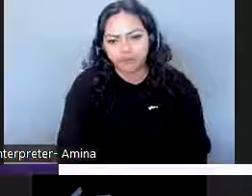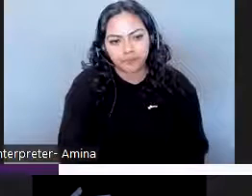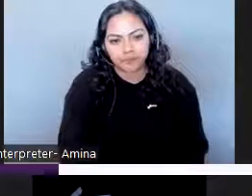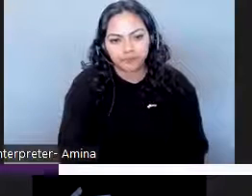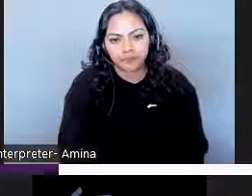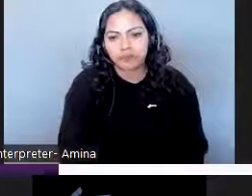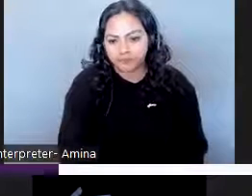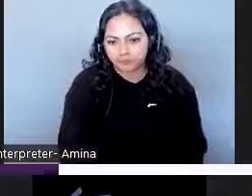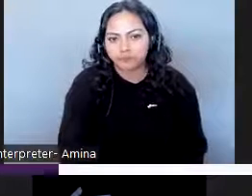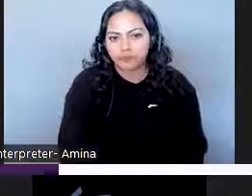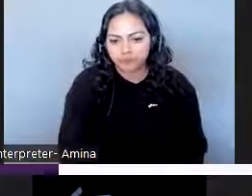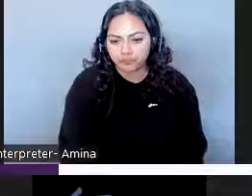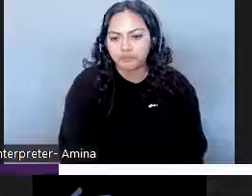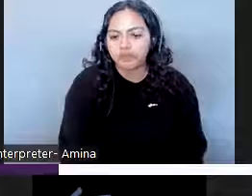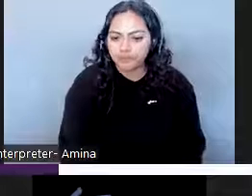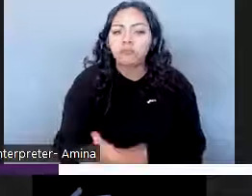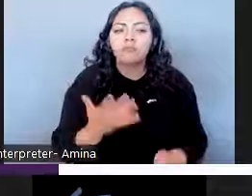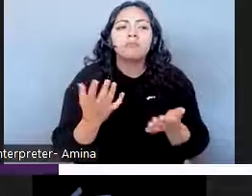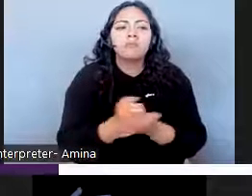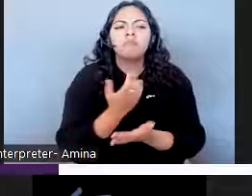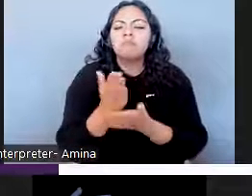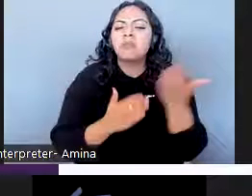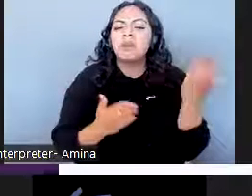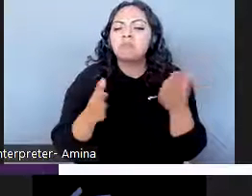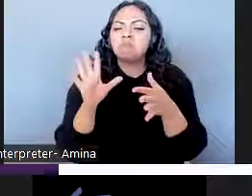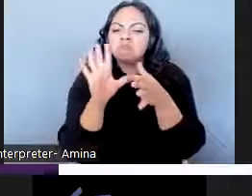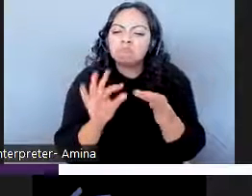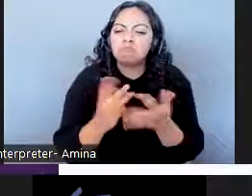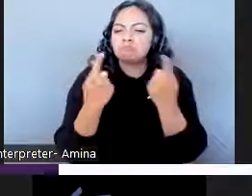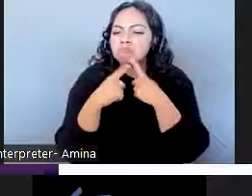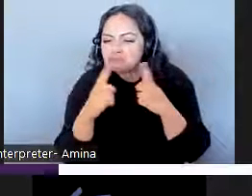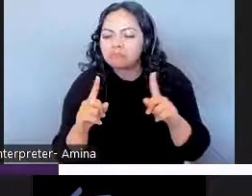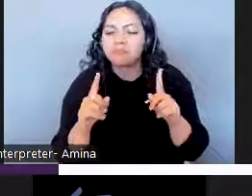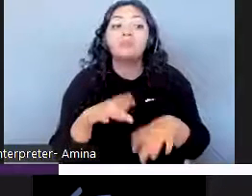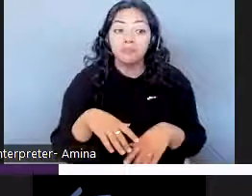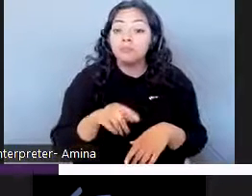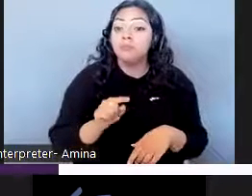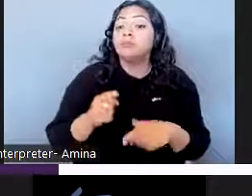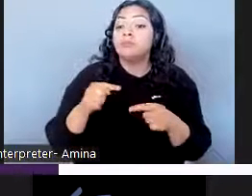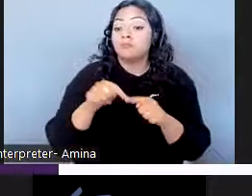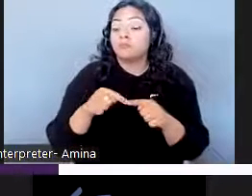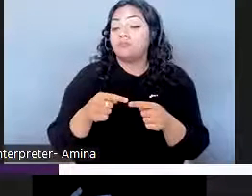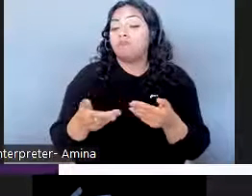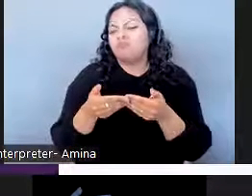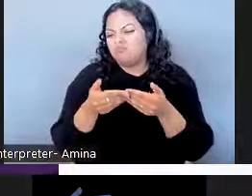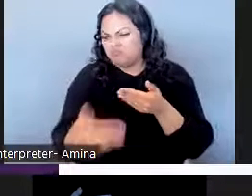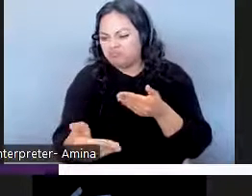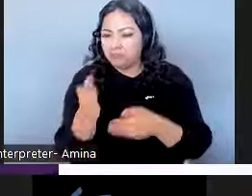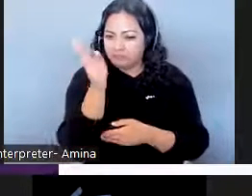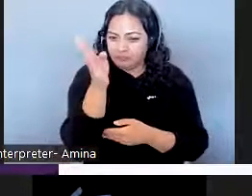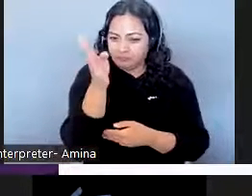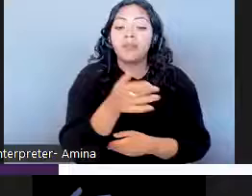Just a few housekeeping items before we get started. Everybody will be muted during the webinar, except for our